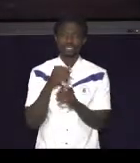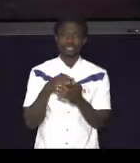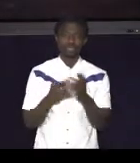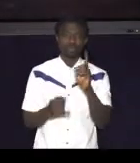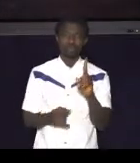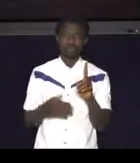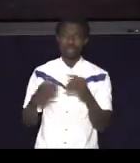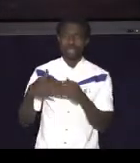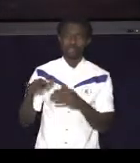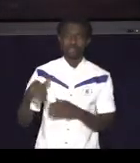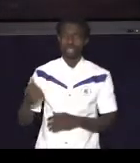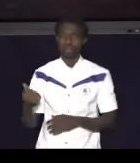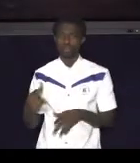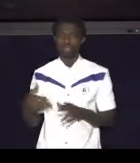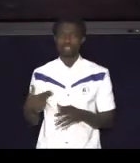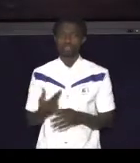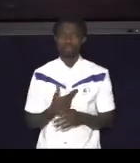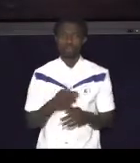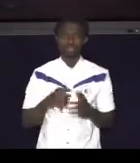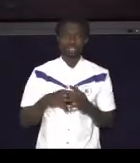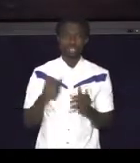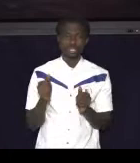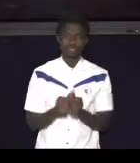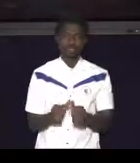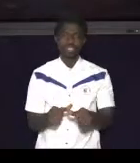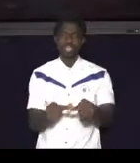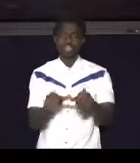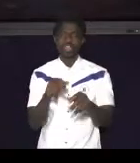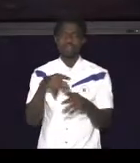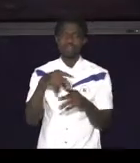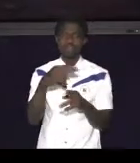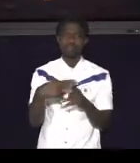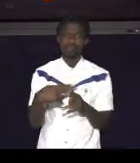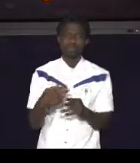after the other. Let's start with indefinite pronouns.